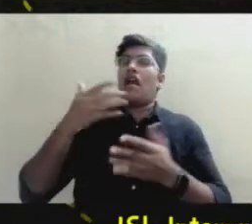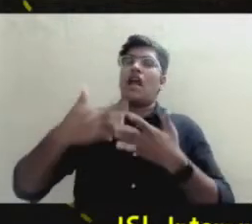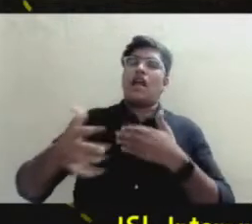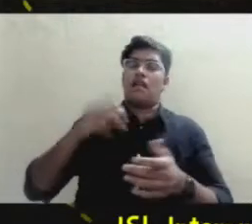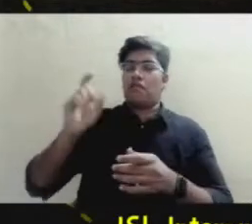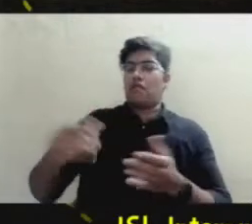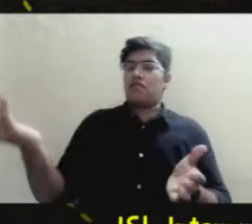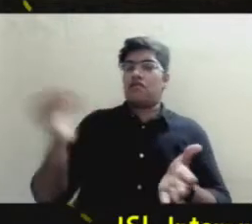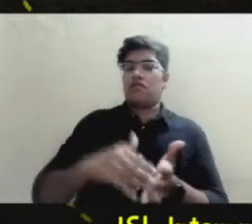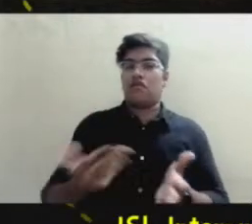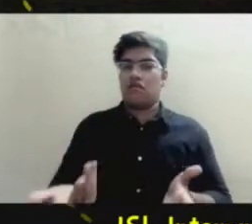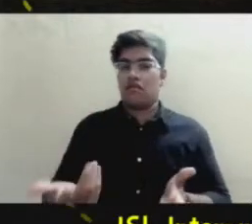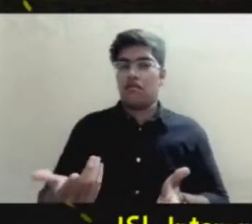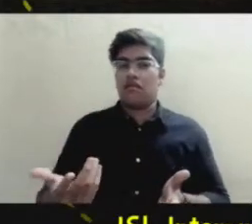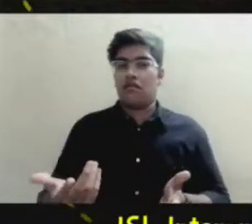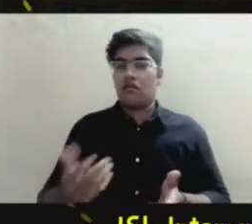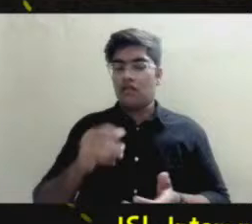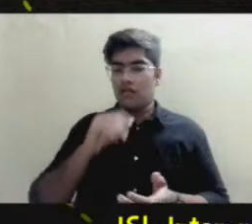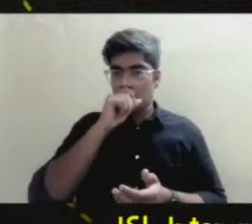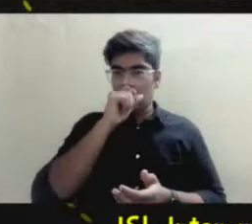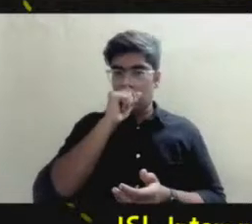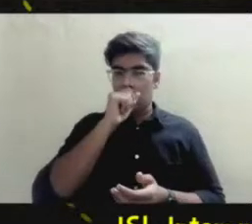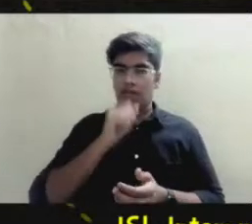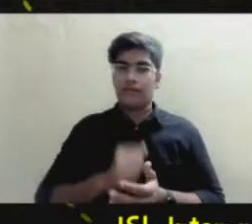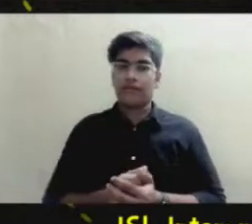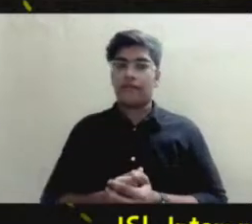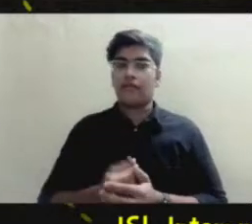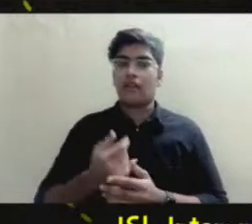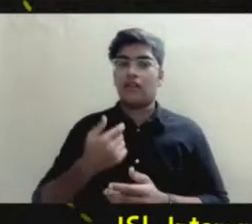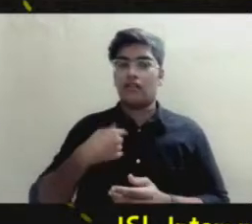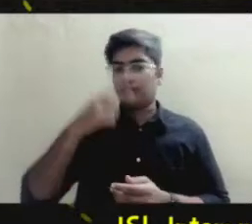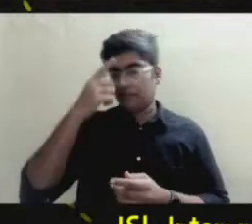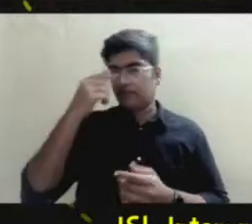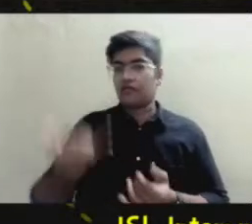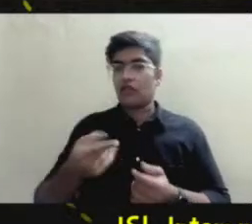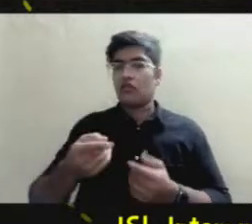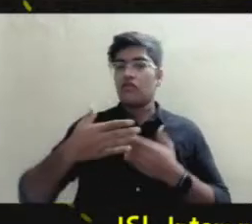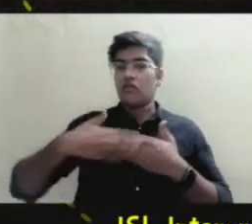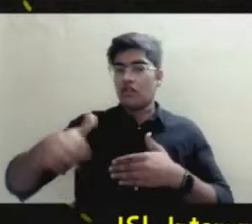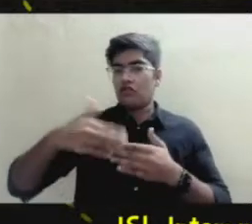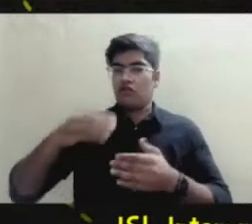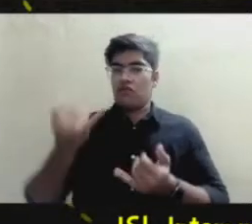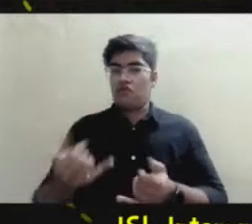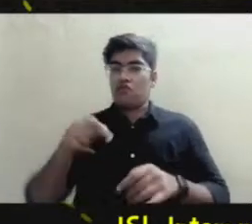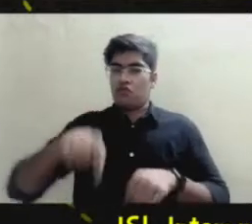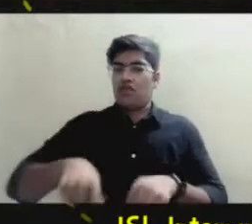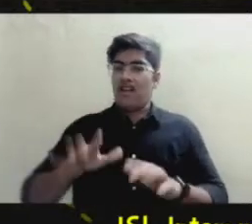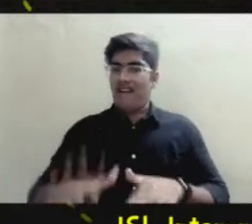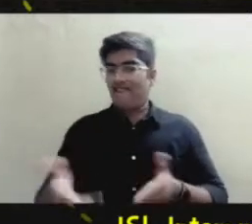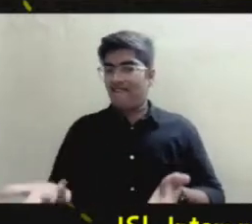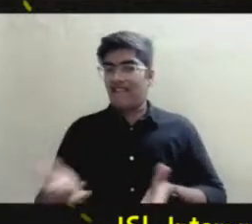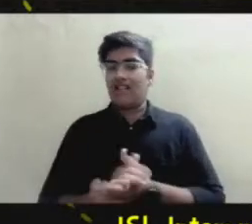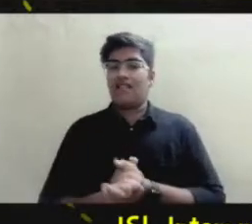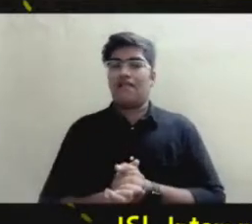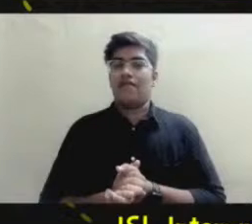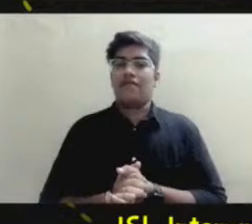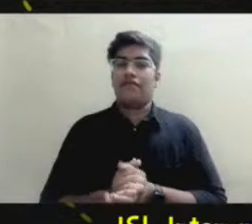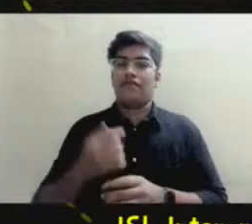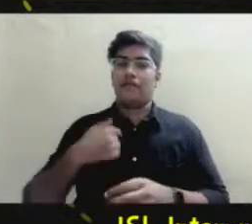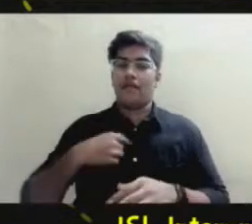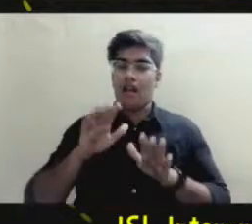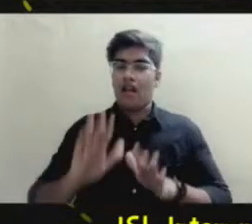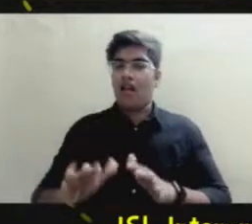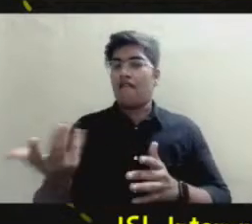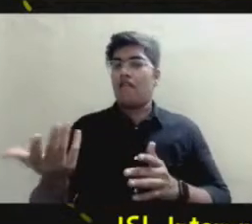Western and non-Indian terminology. And that continues even today. We have